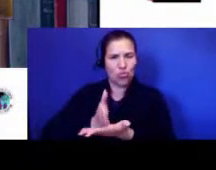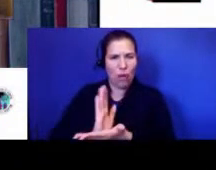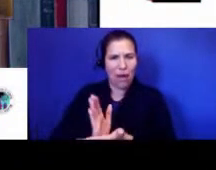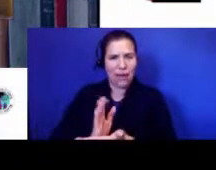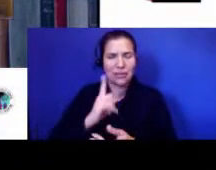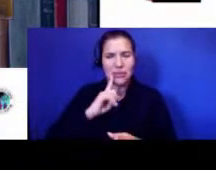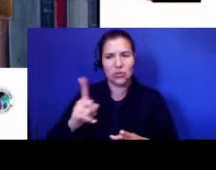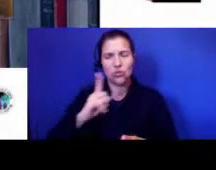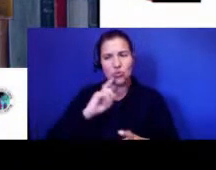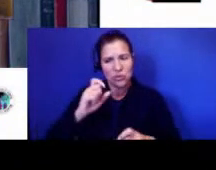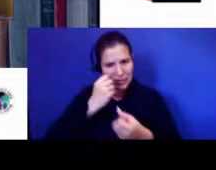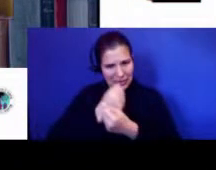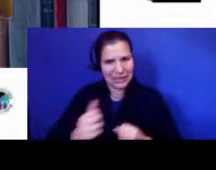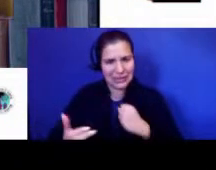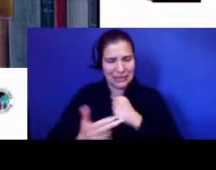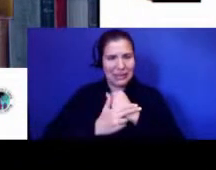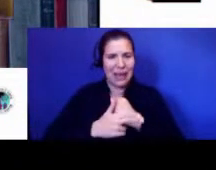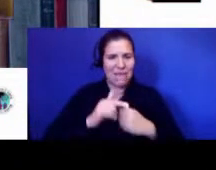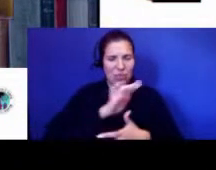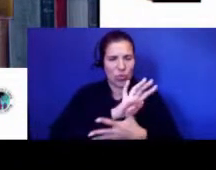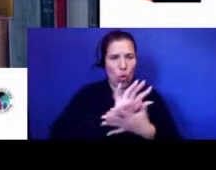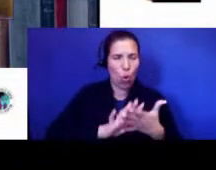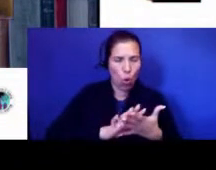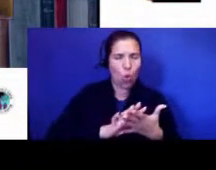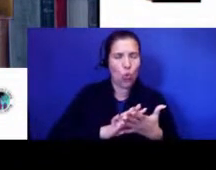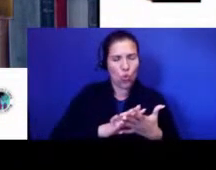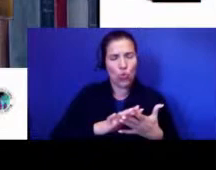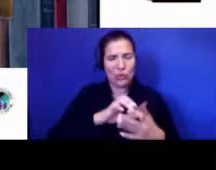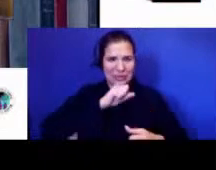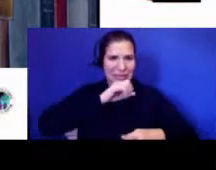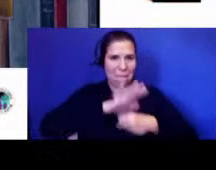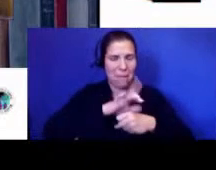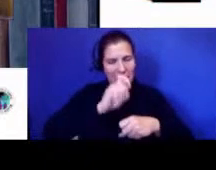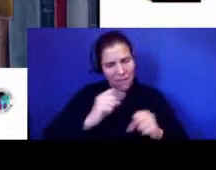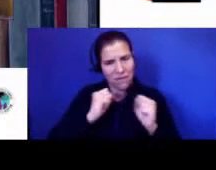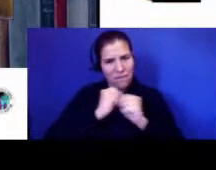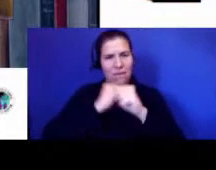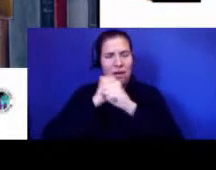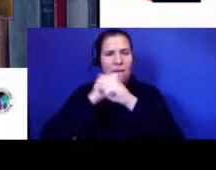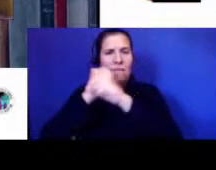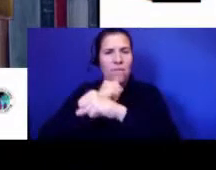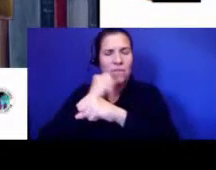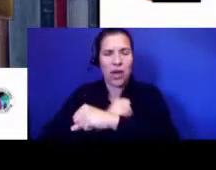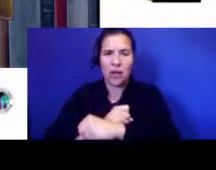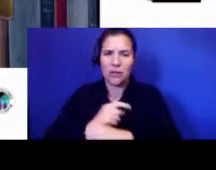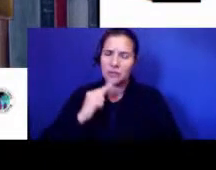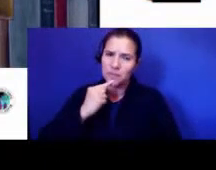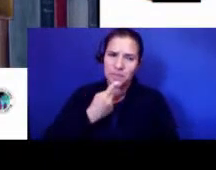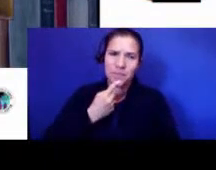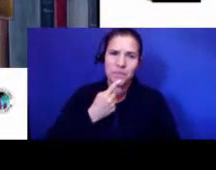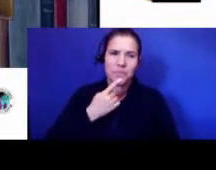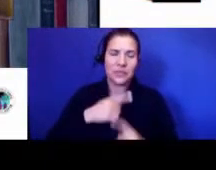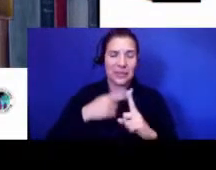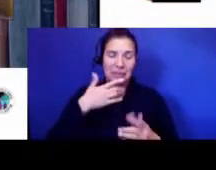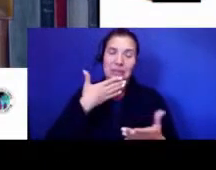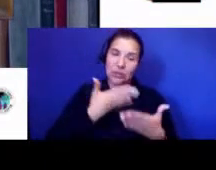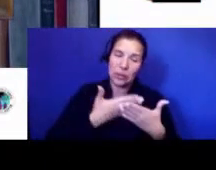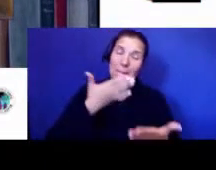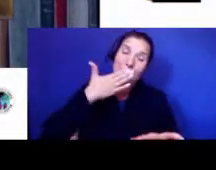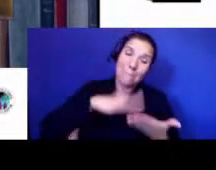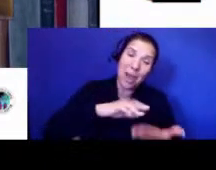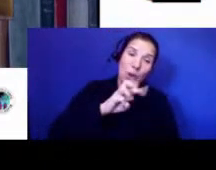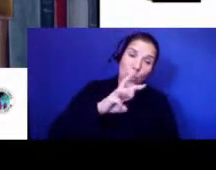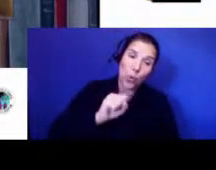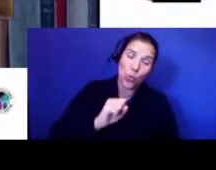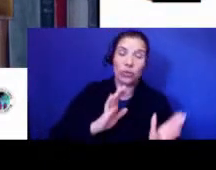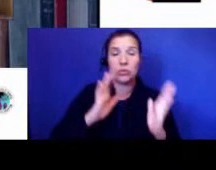save what remains of those commitments have to be fought tooth and nail. Now, there's some bad news and there's some